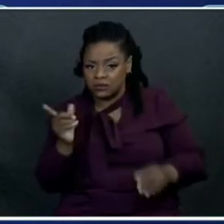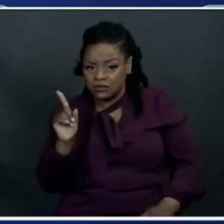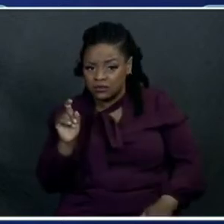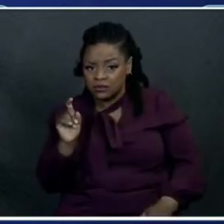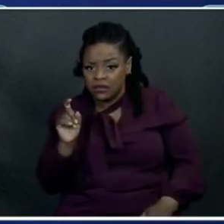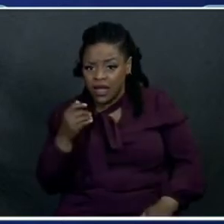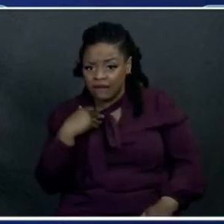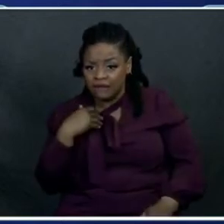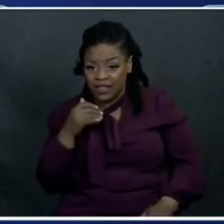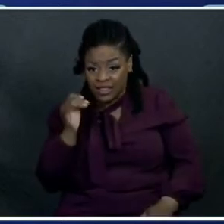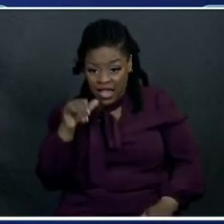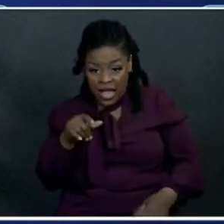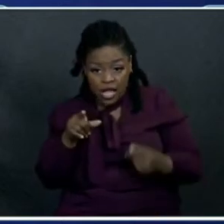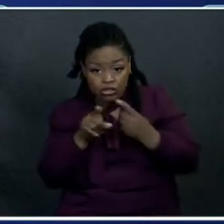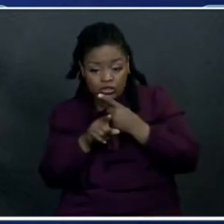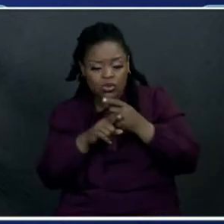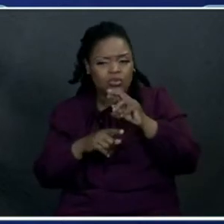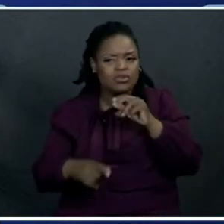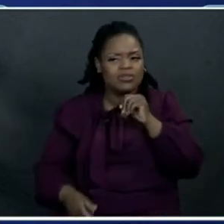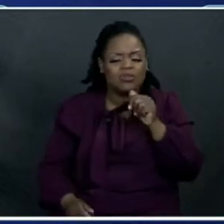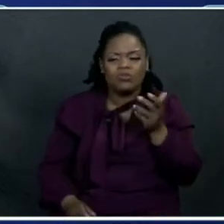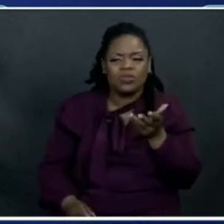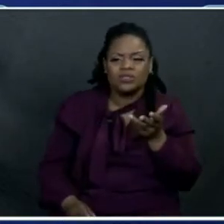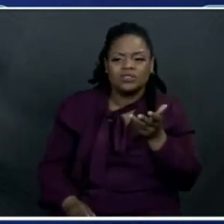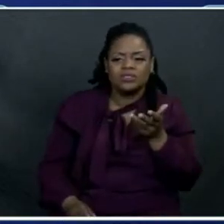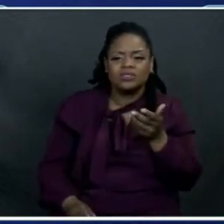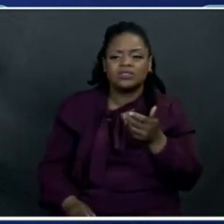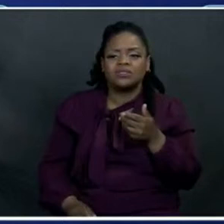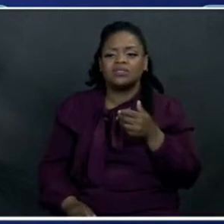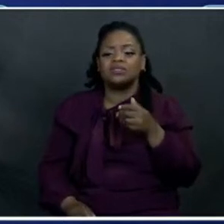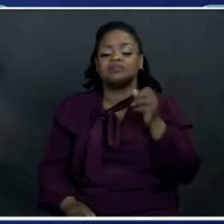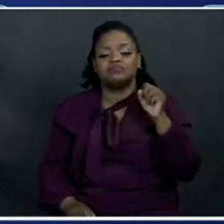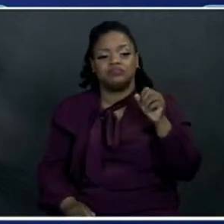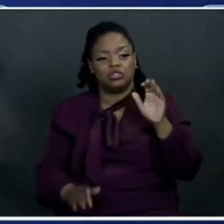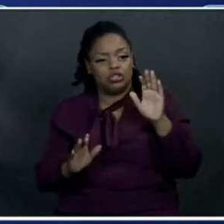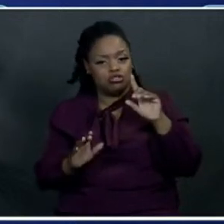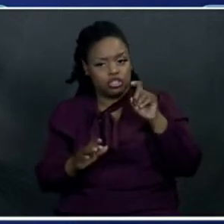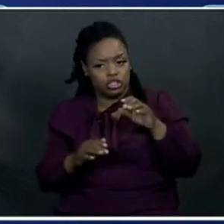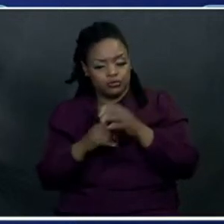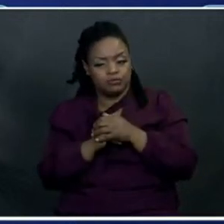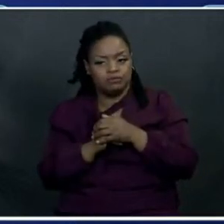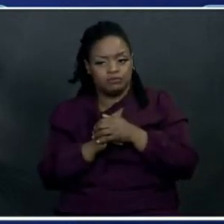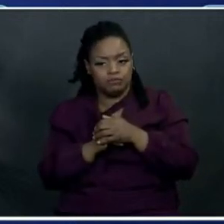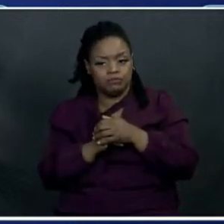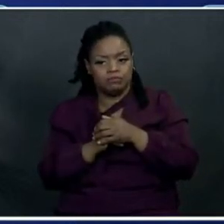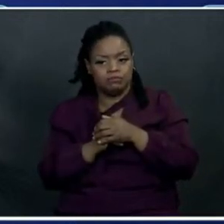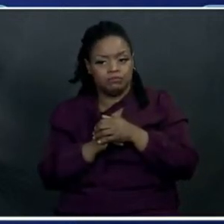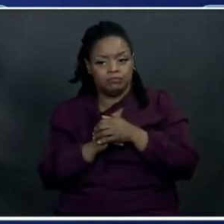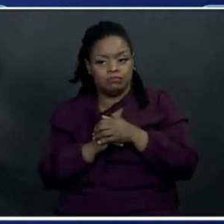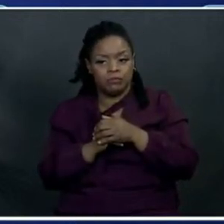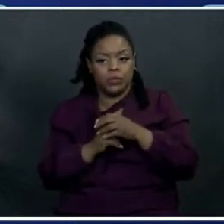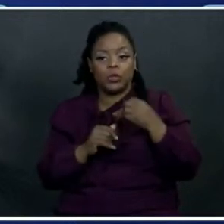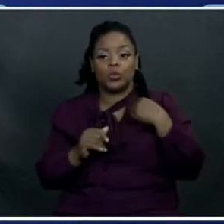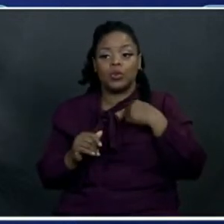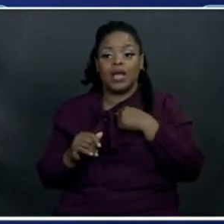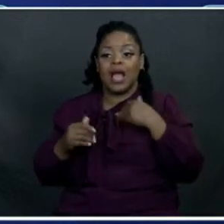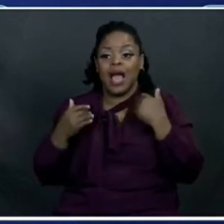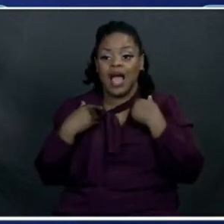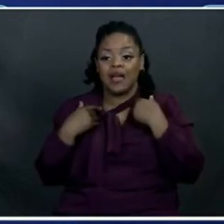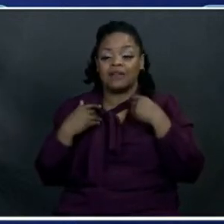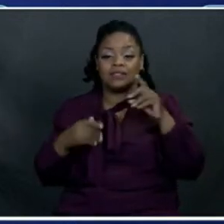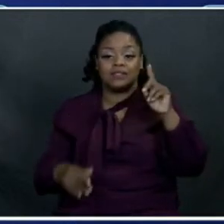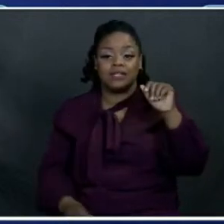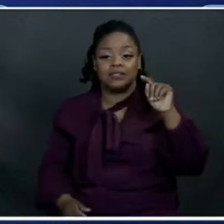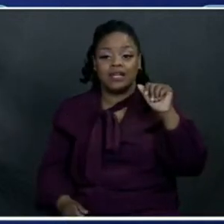the accurate picture? Yeah, it's a great question. We have a database that actually looks at the vaccine